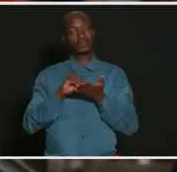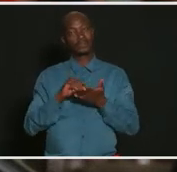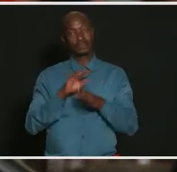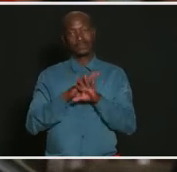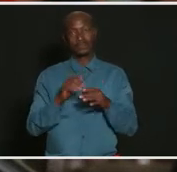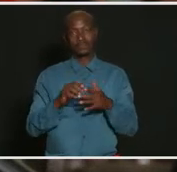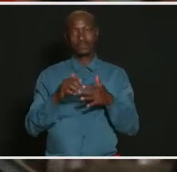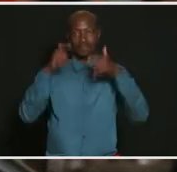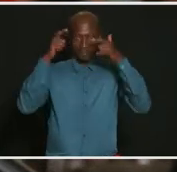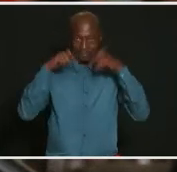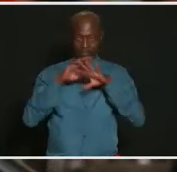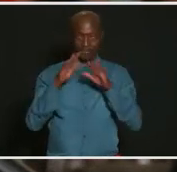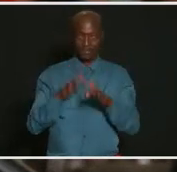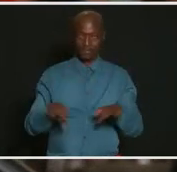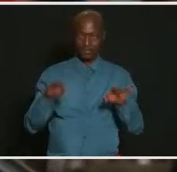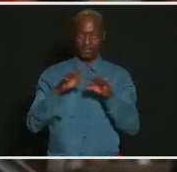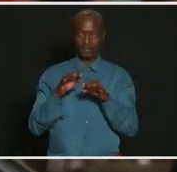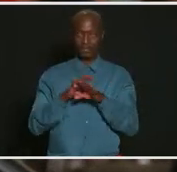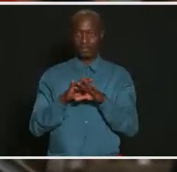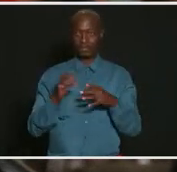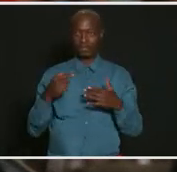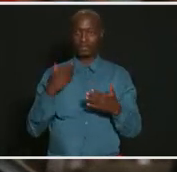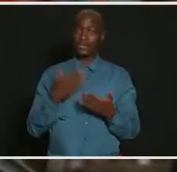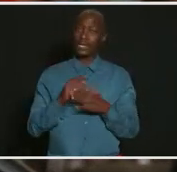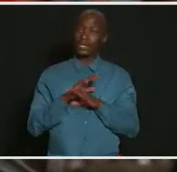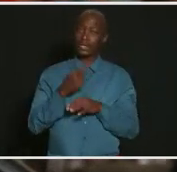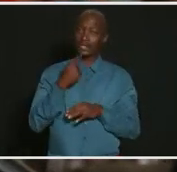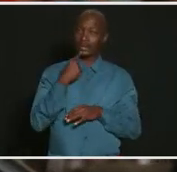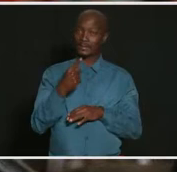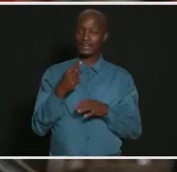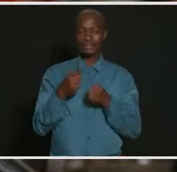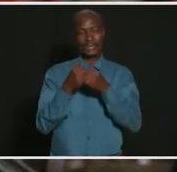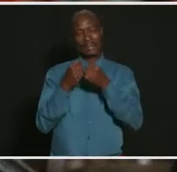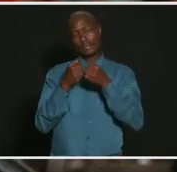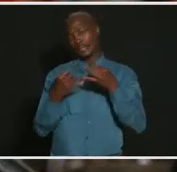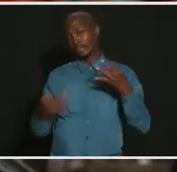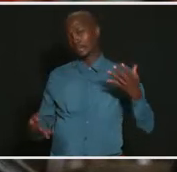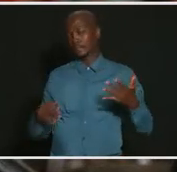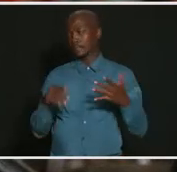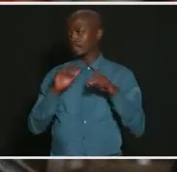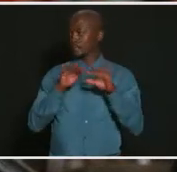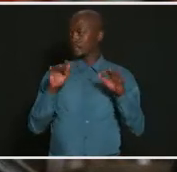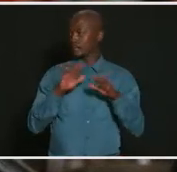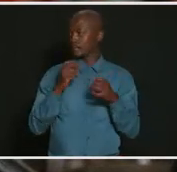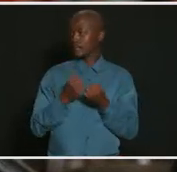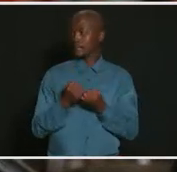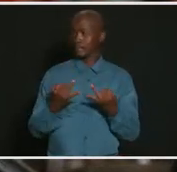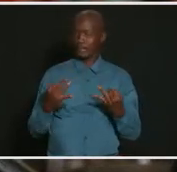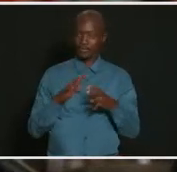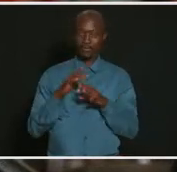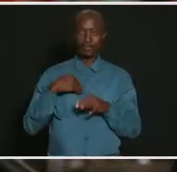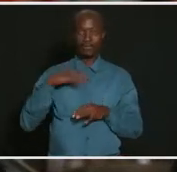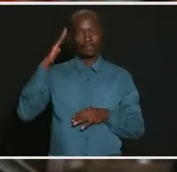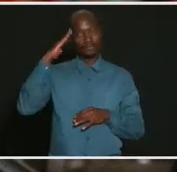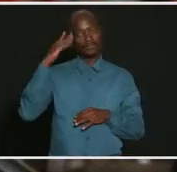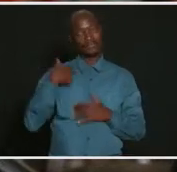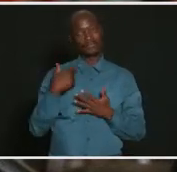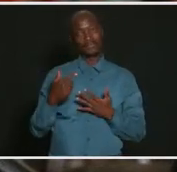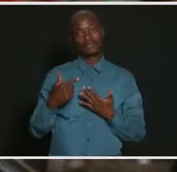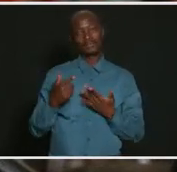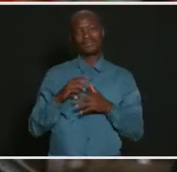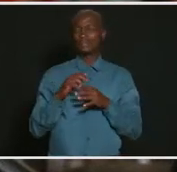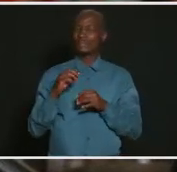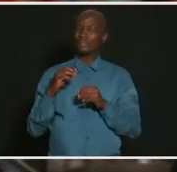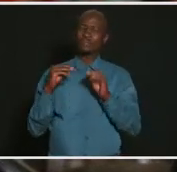kings and queens but your gift and now I can mention so many people that many of us have known billionaires and